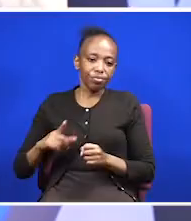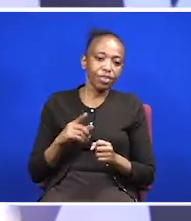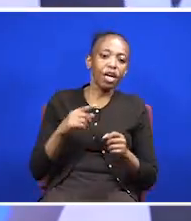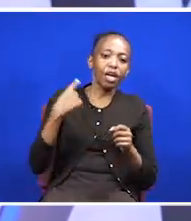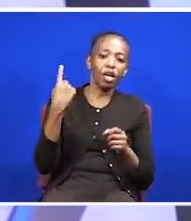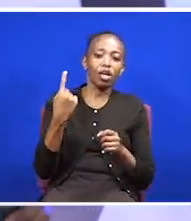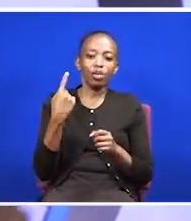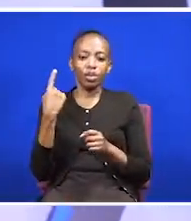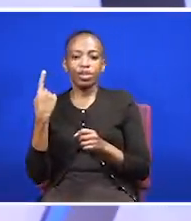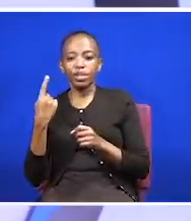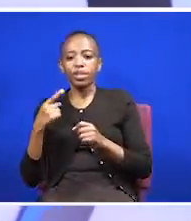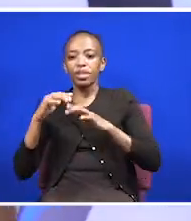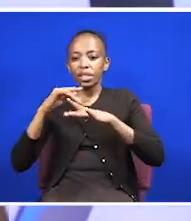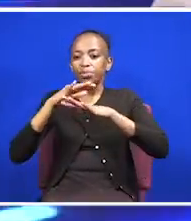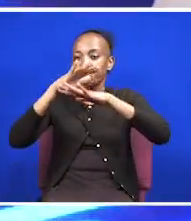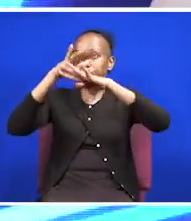peke yake